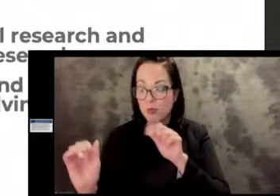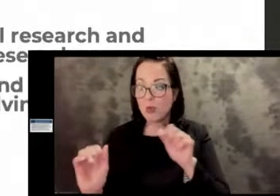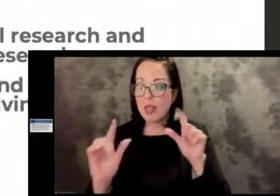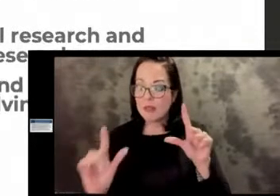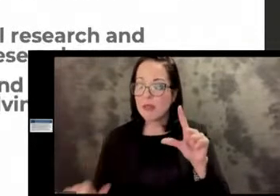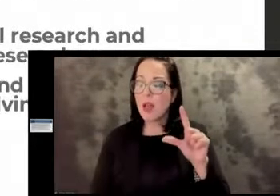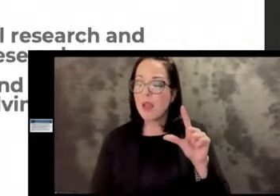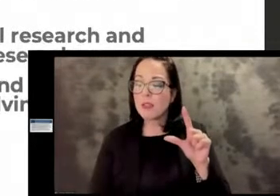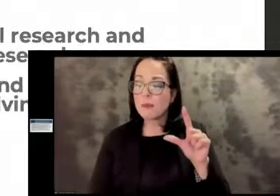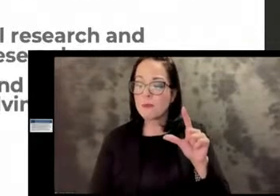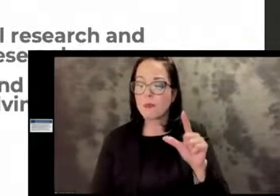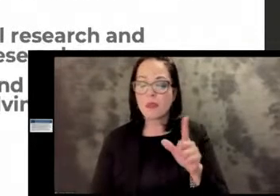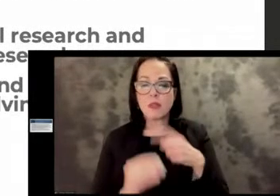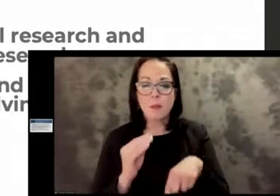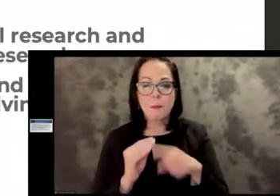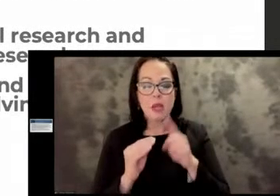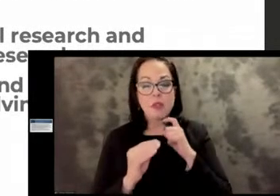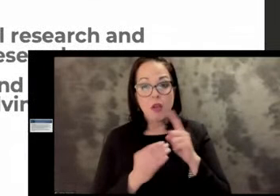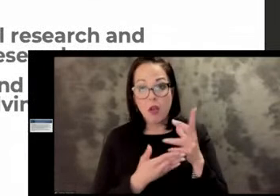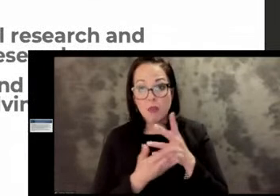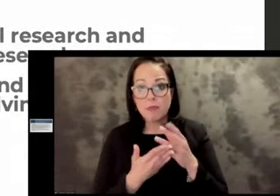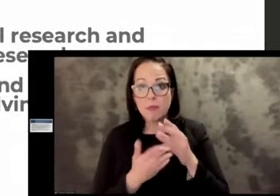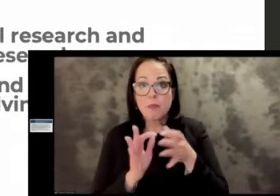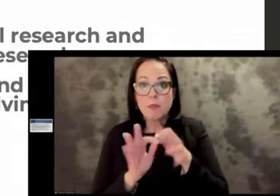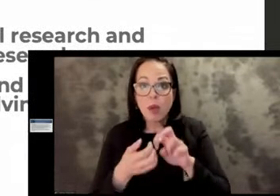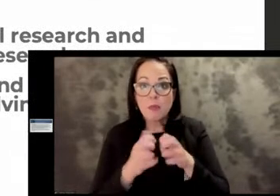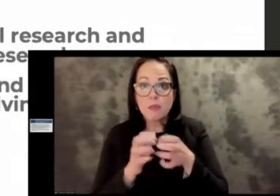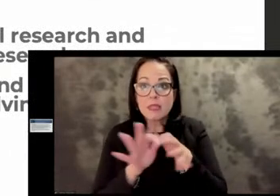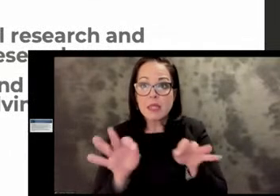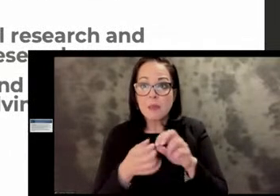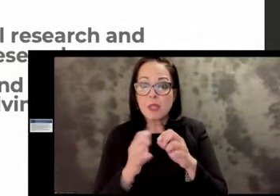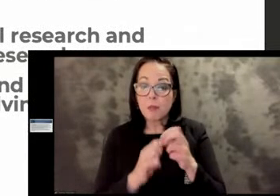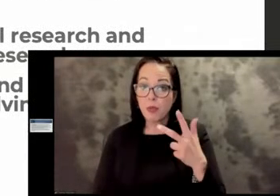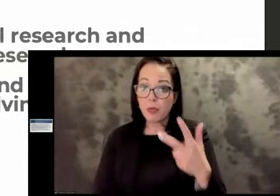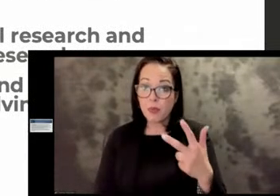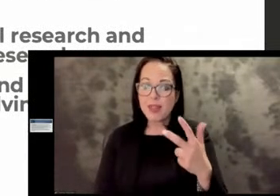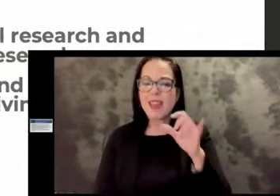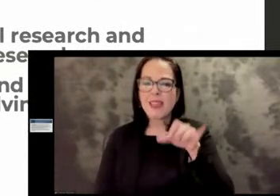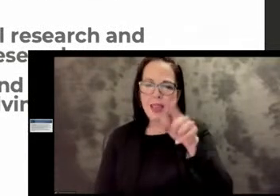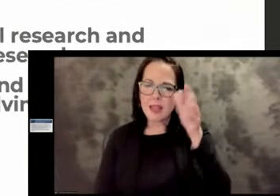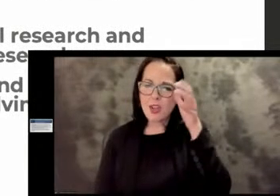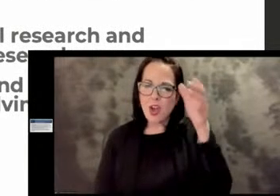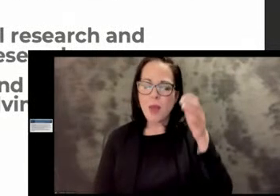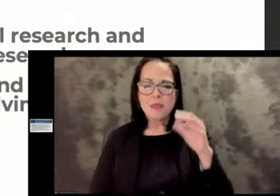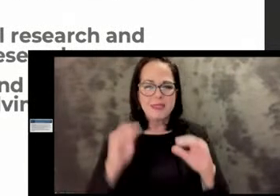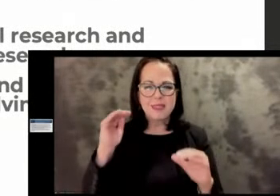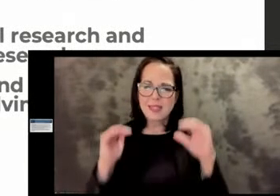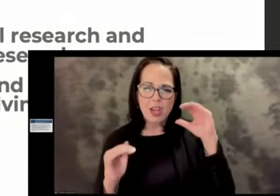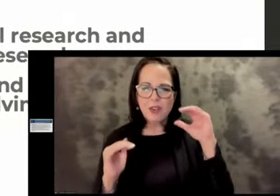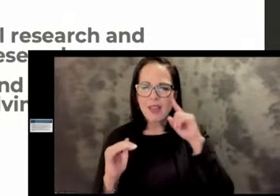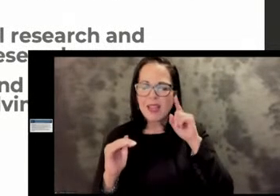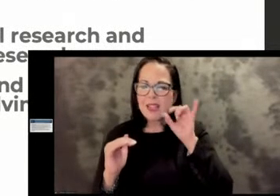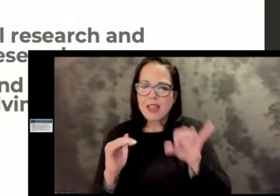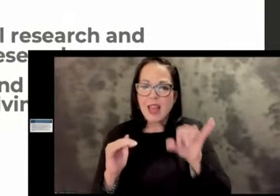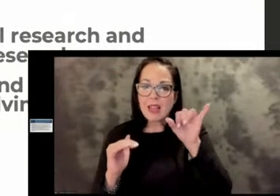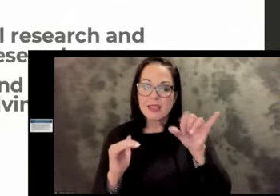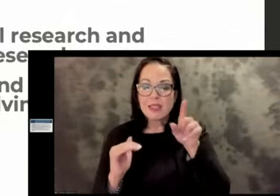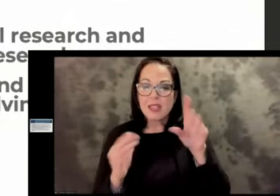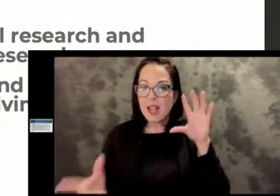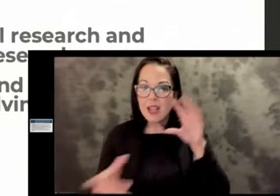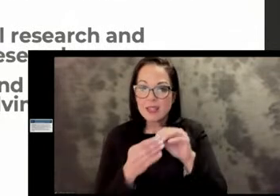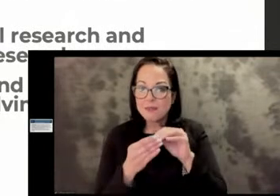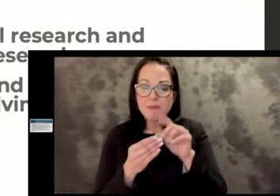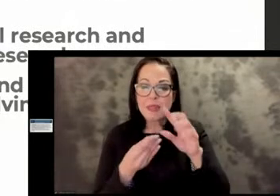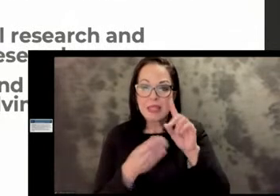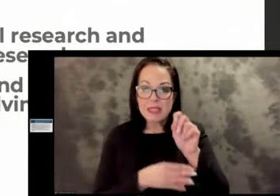about problem statement 3. So the lack of, again, this concept of disaggregated data and representation of racial and ethnic